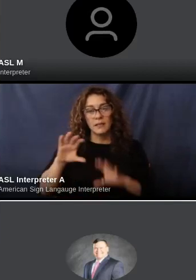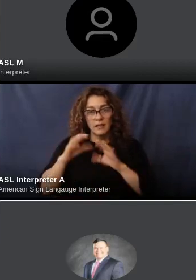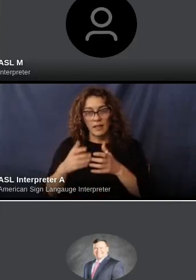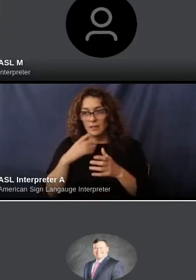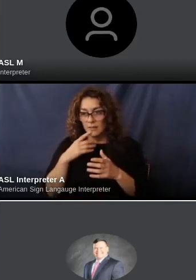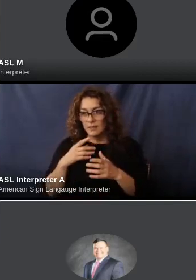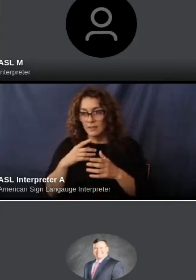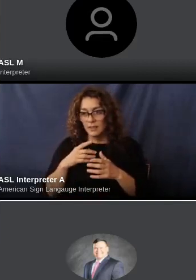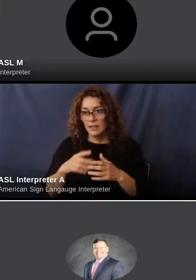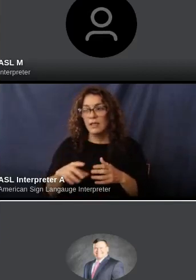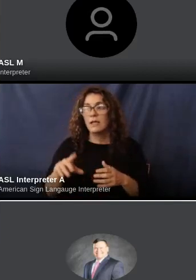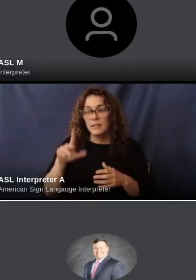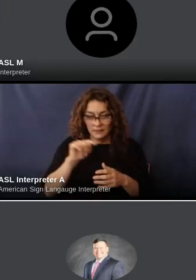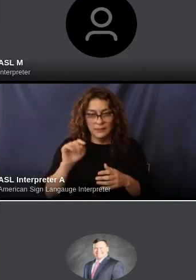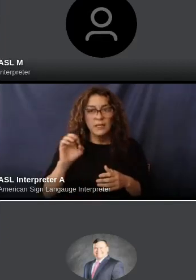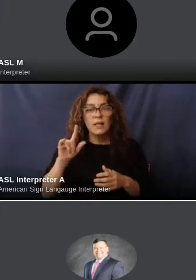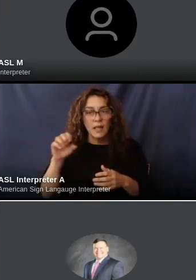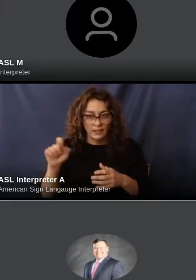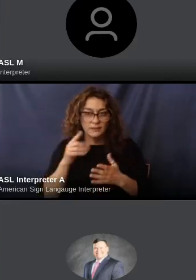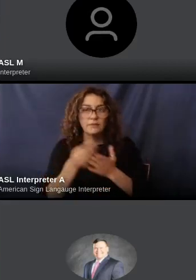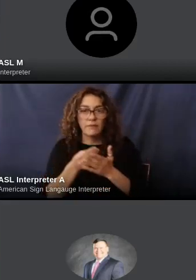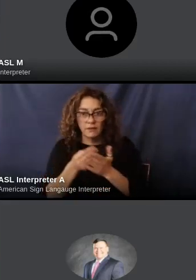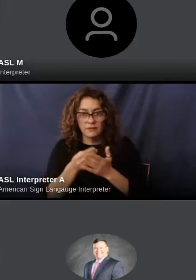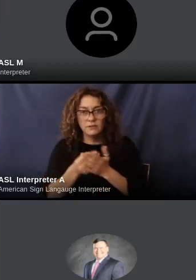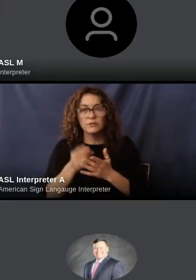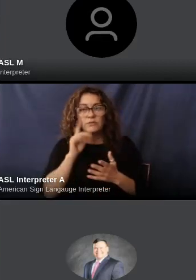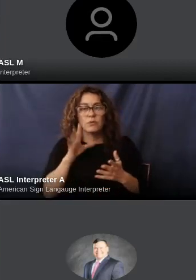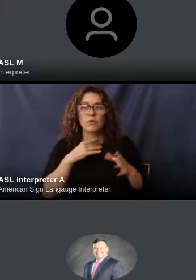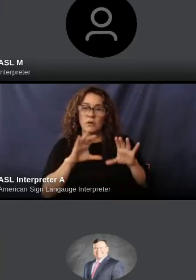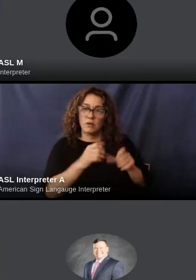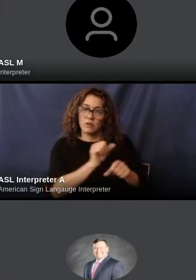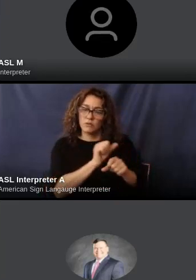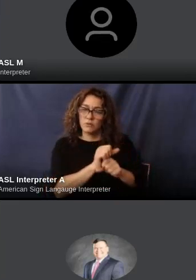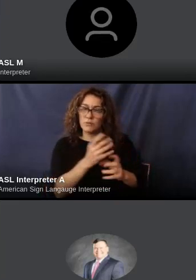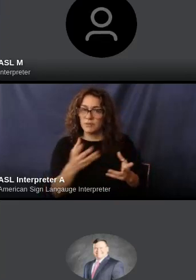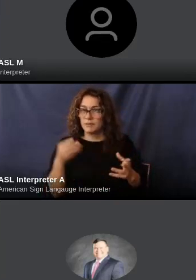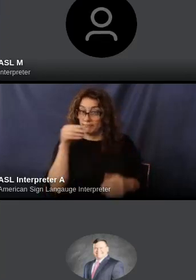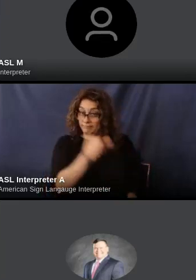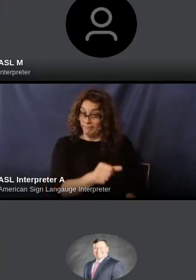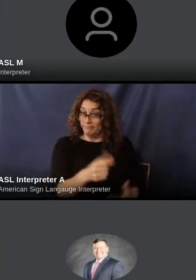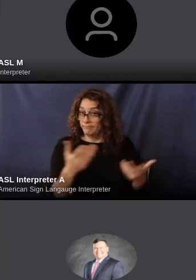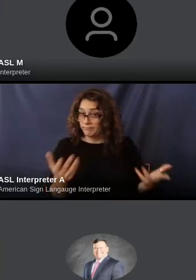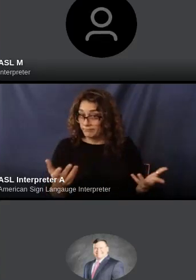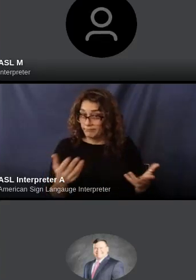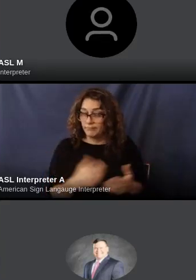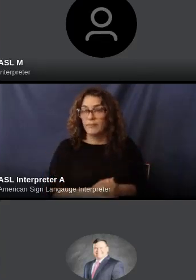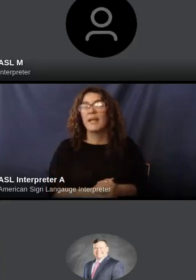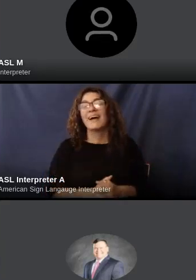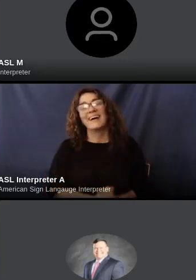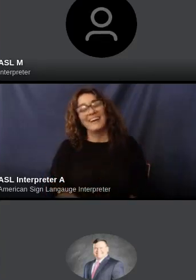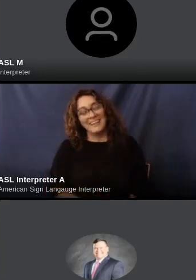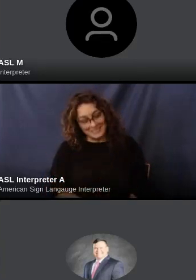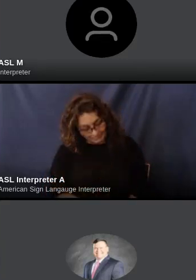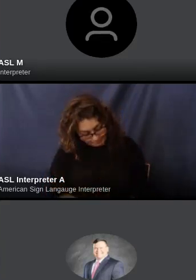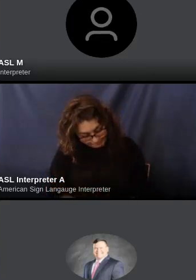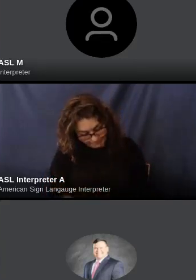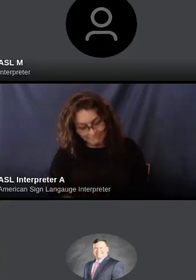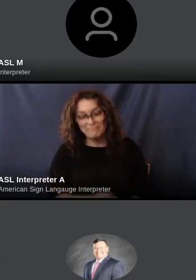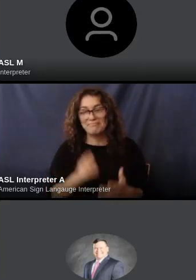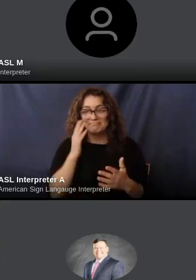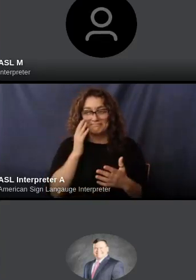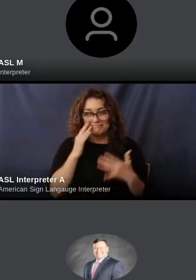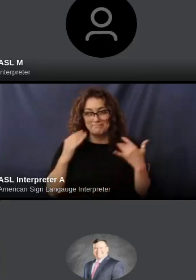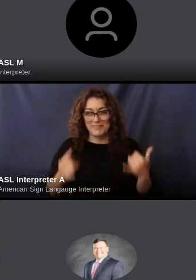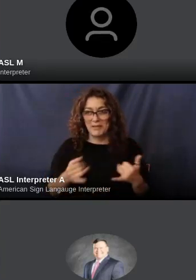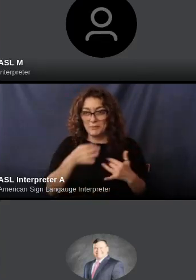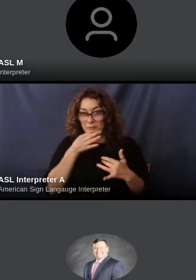HB 4545? Sure. So 'tis the time of year, right, where we're starting to think about summer programming